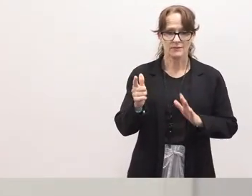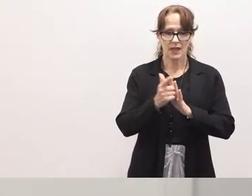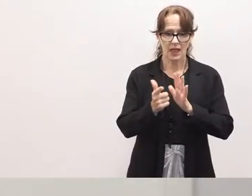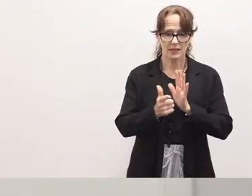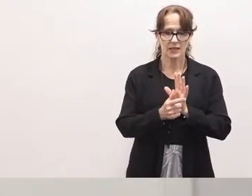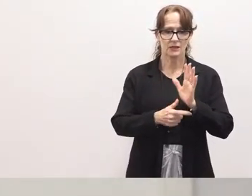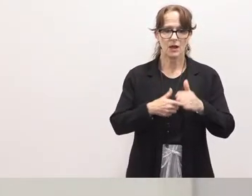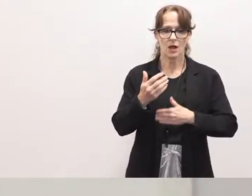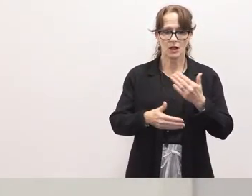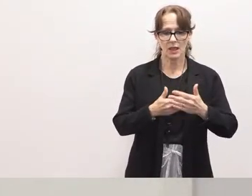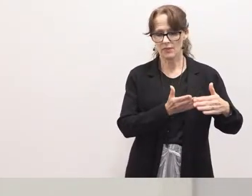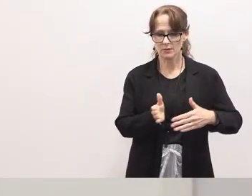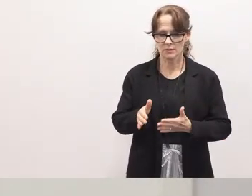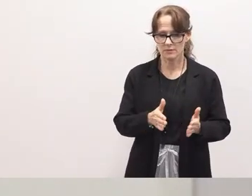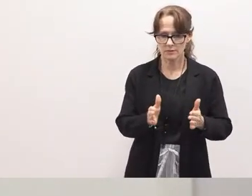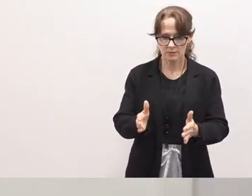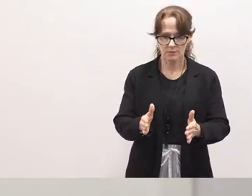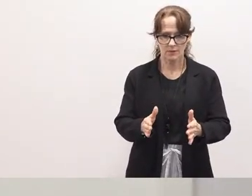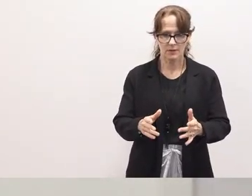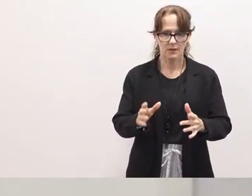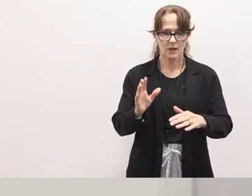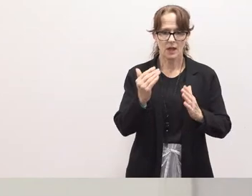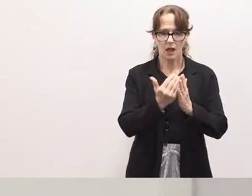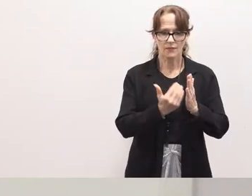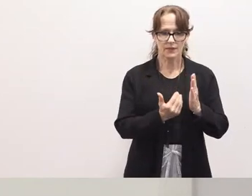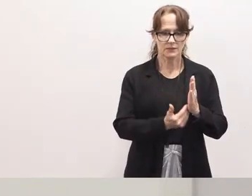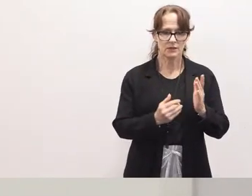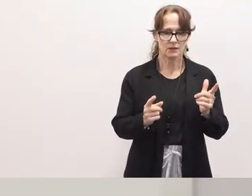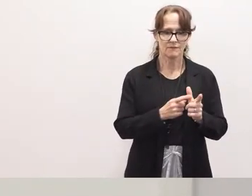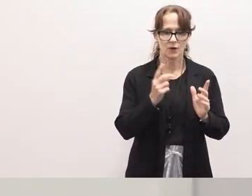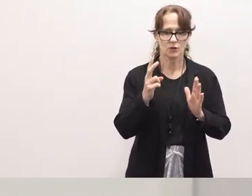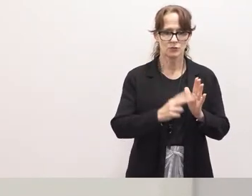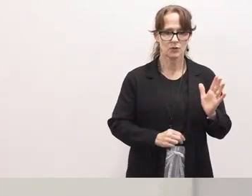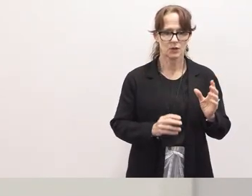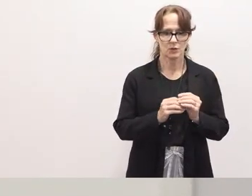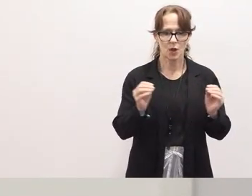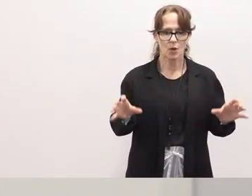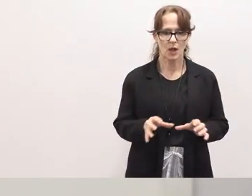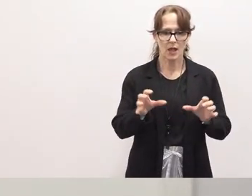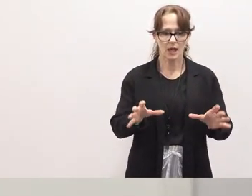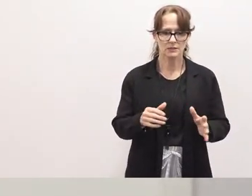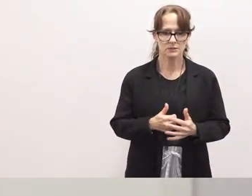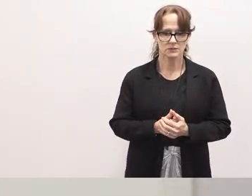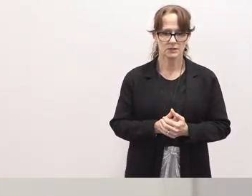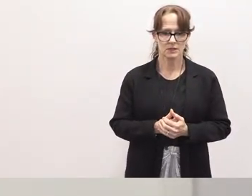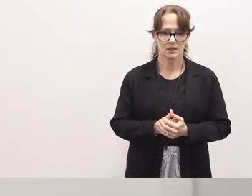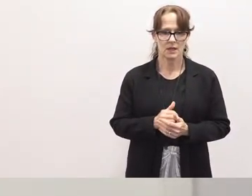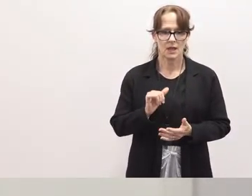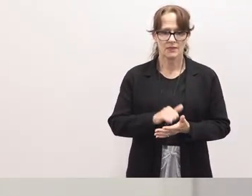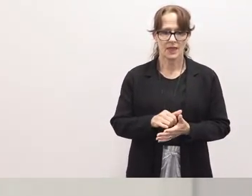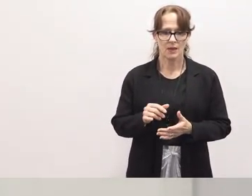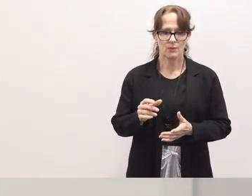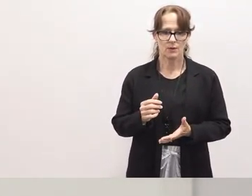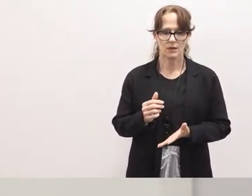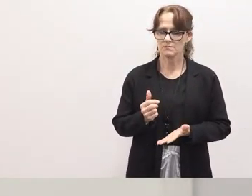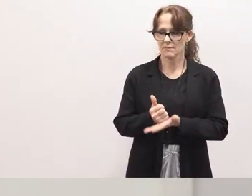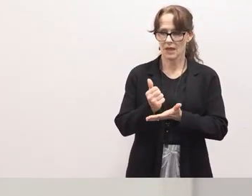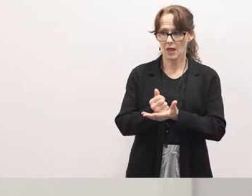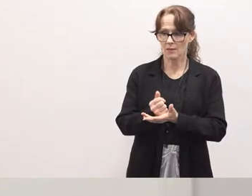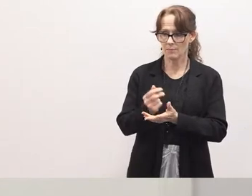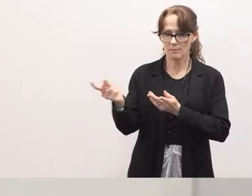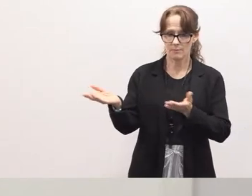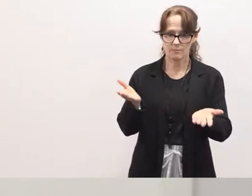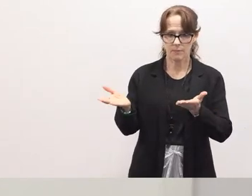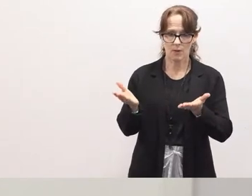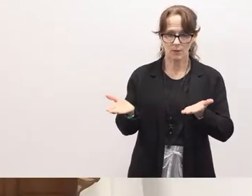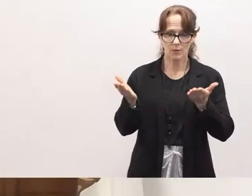all of its other channels, that it just gets on the agenda for first read with no action, then there can be, that would accommodate both of the suggestions.